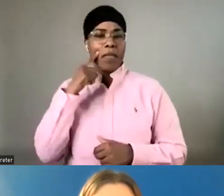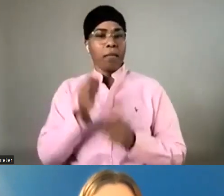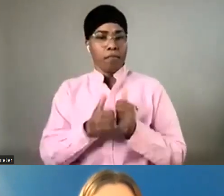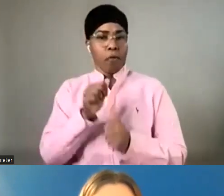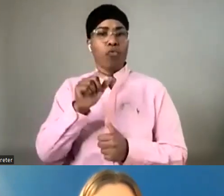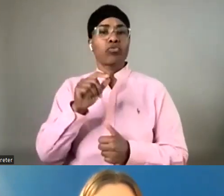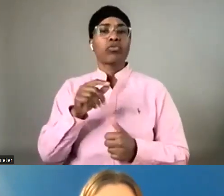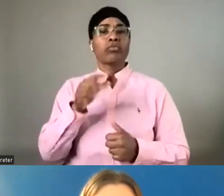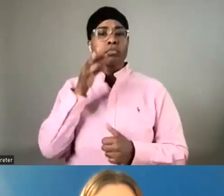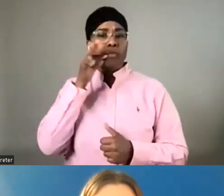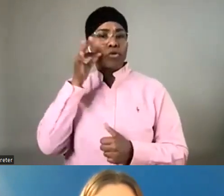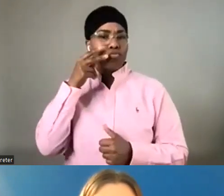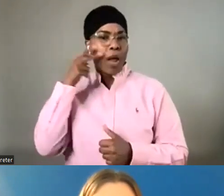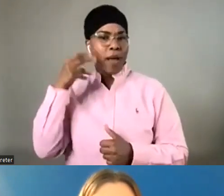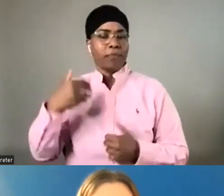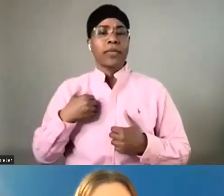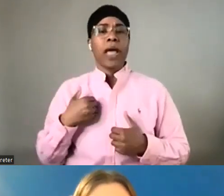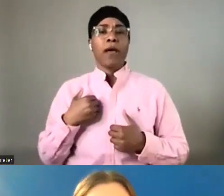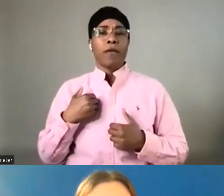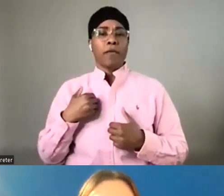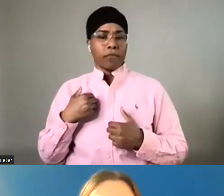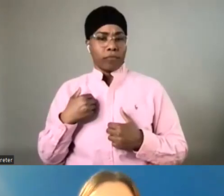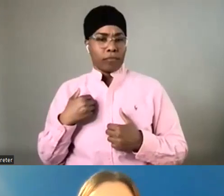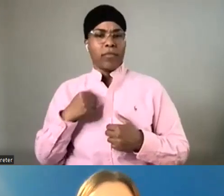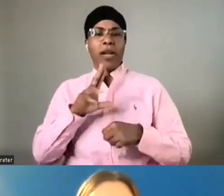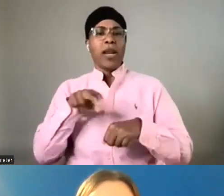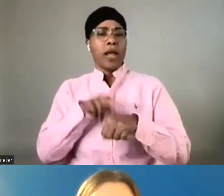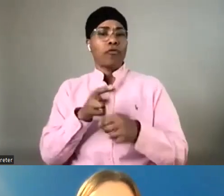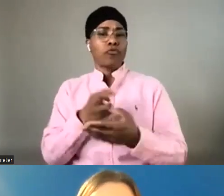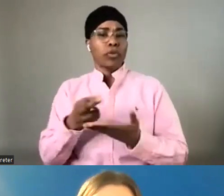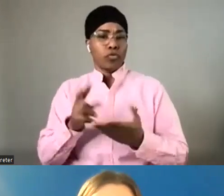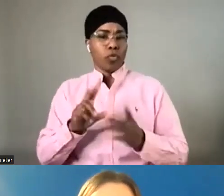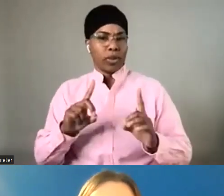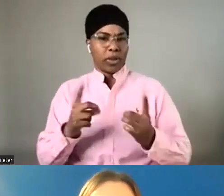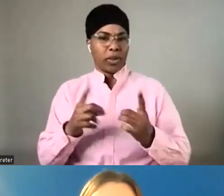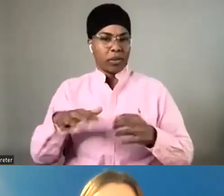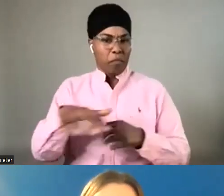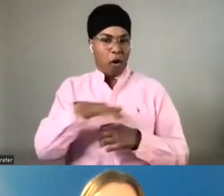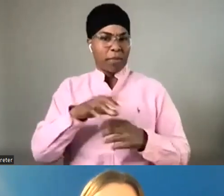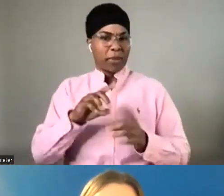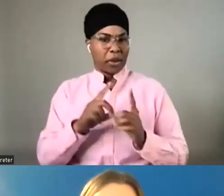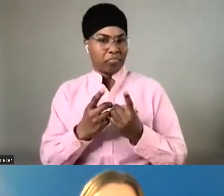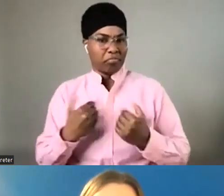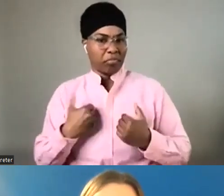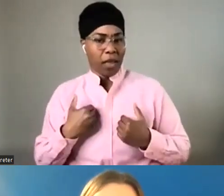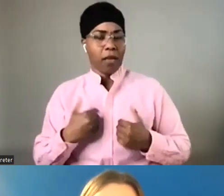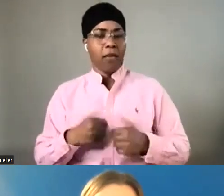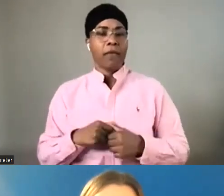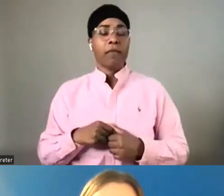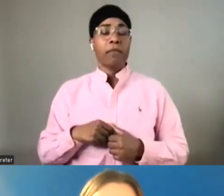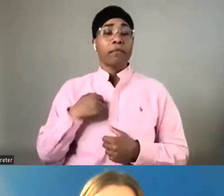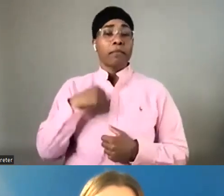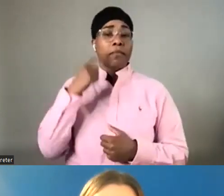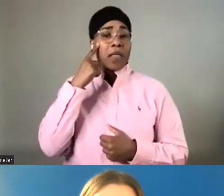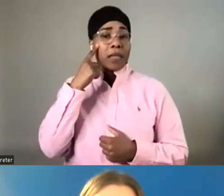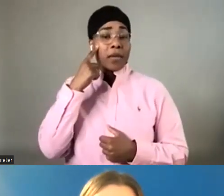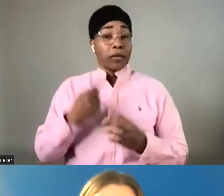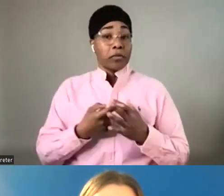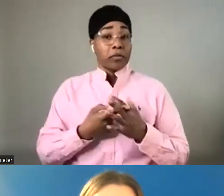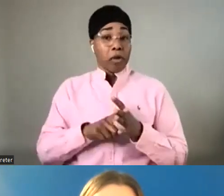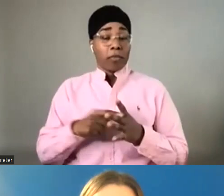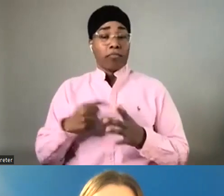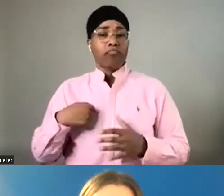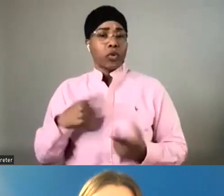natural resource departments. And, you know, I think that to start, you know, I would connect